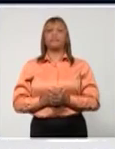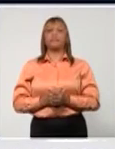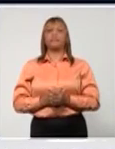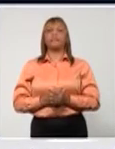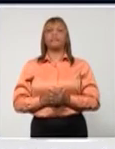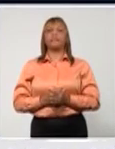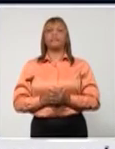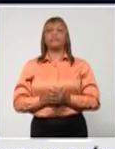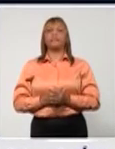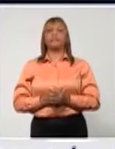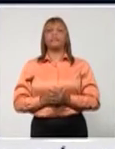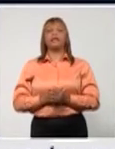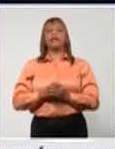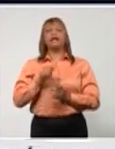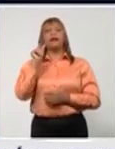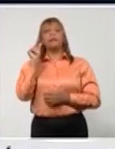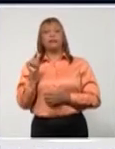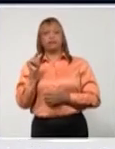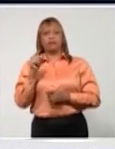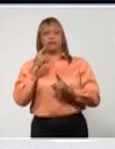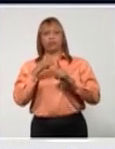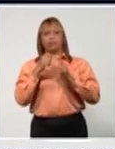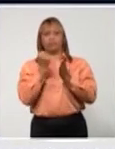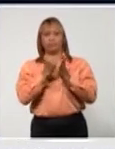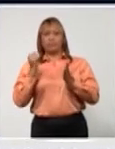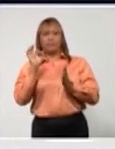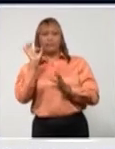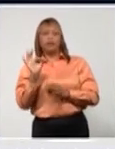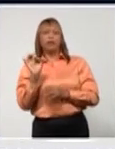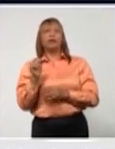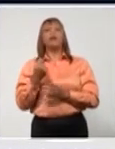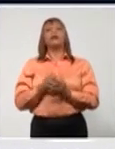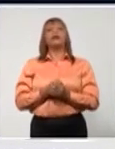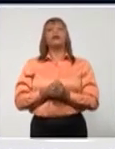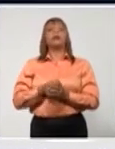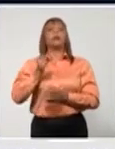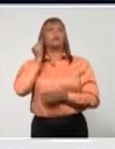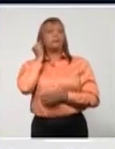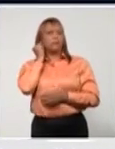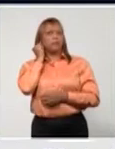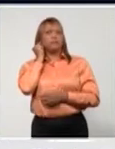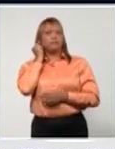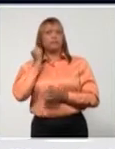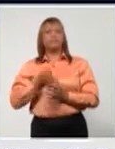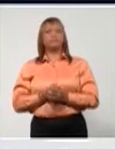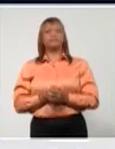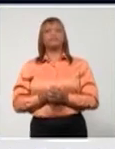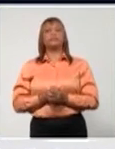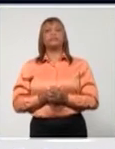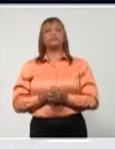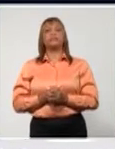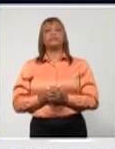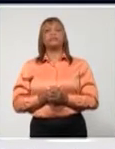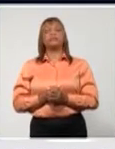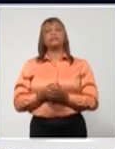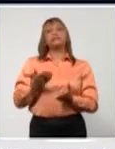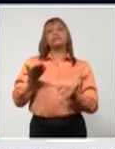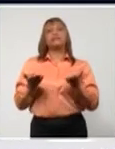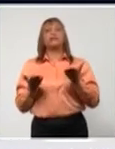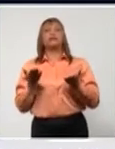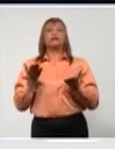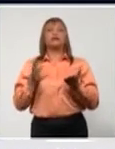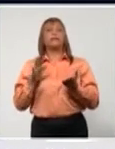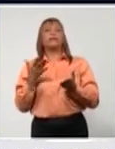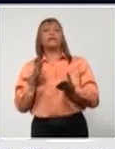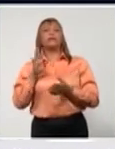1,349, or 54.7% of cases that presented no symptoms at the time of testing. And if we look at the rate over the